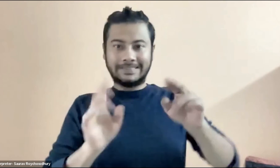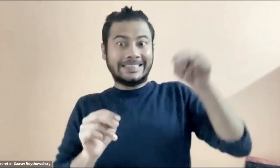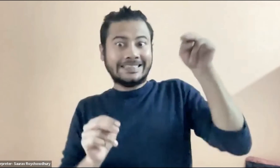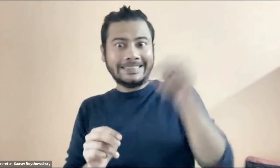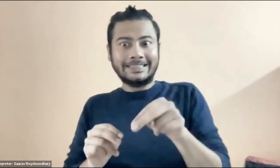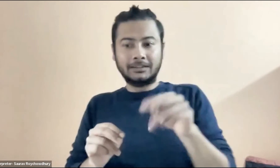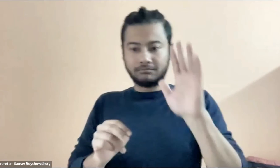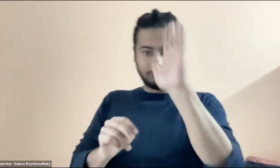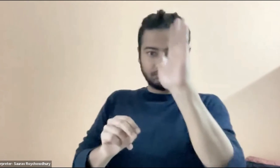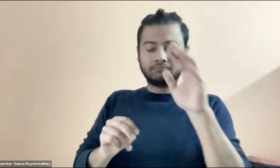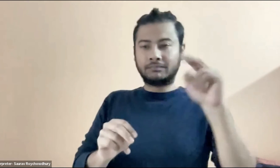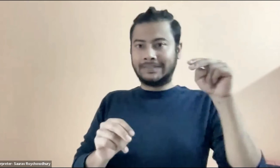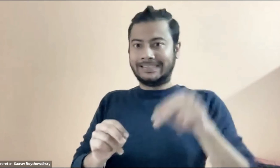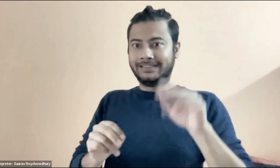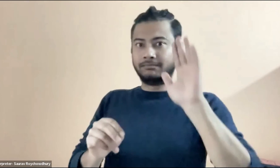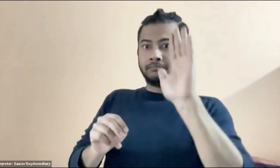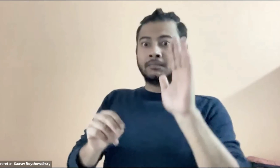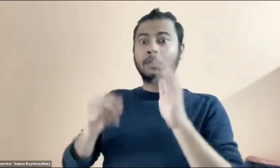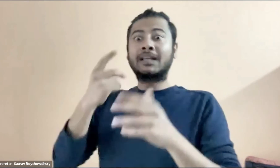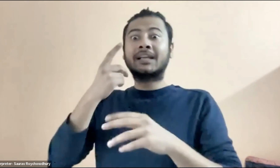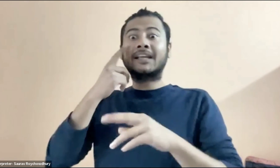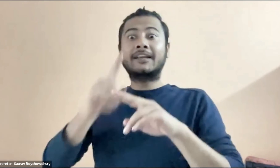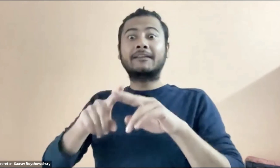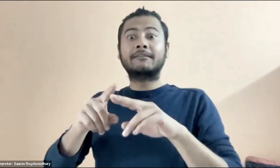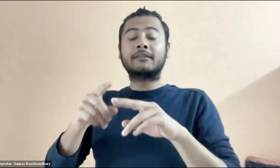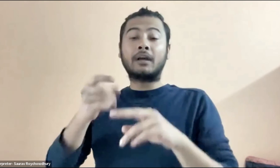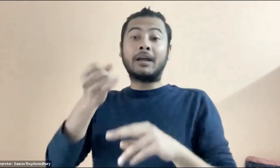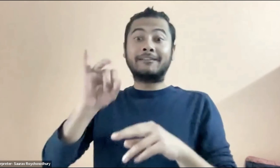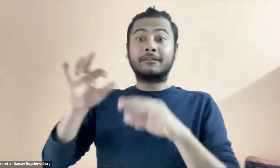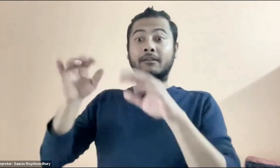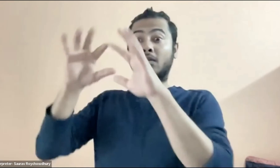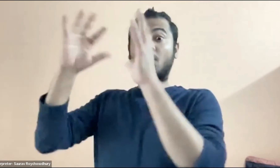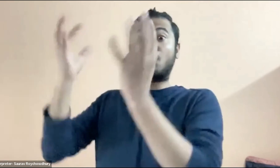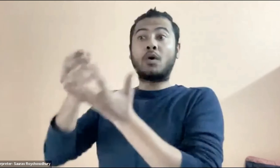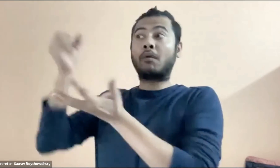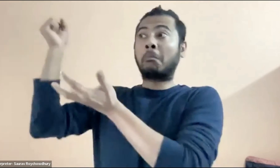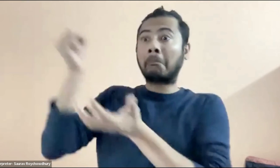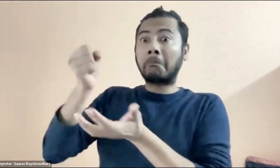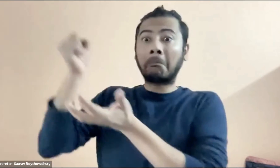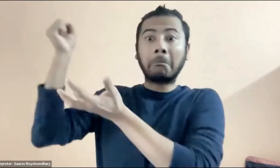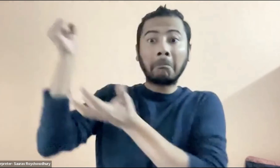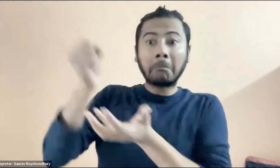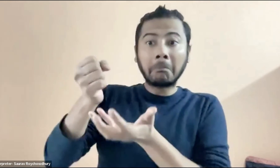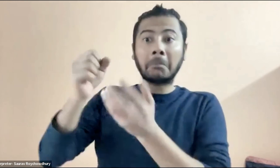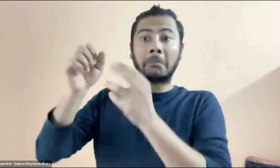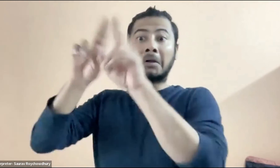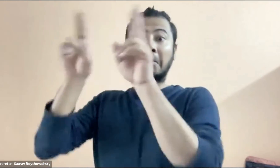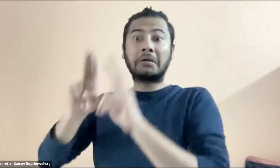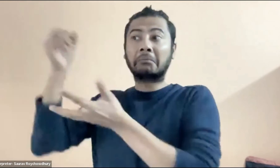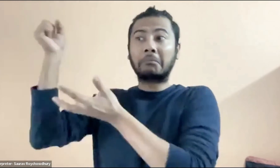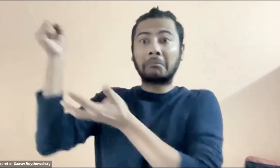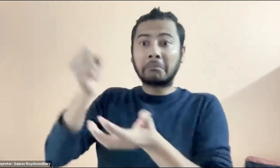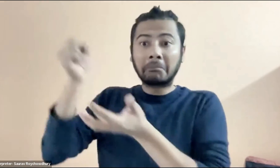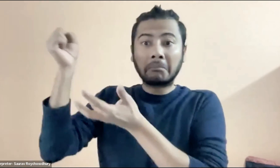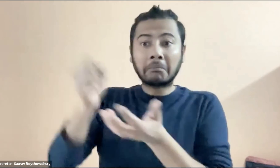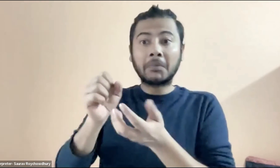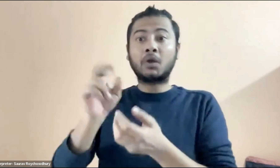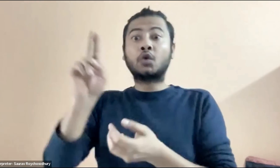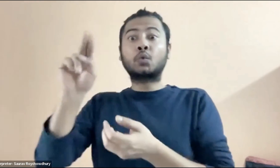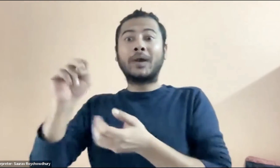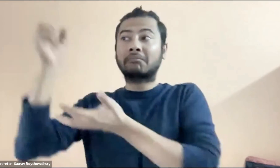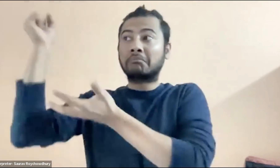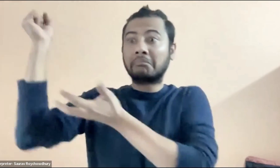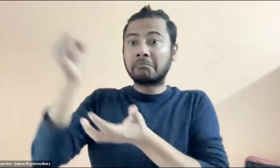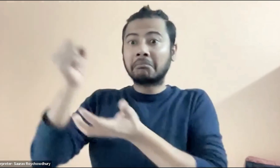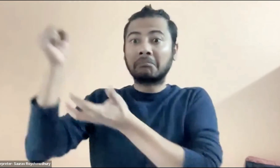if it is only international donors, if it is international research organizations, it is international UN organizations, it becomes a